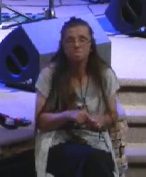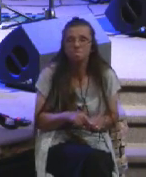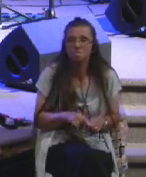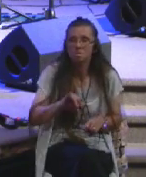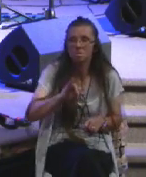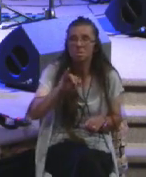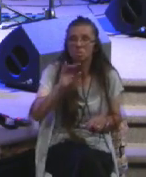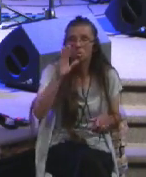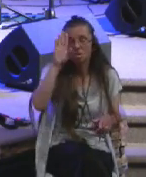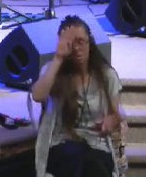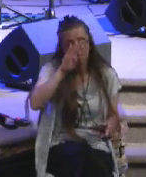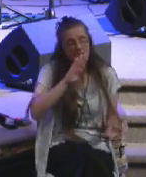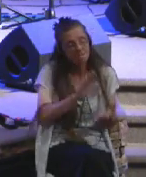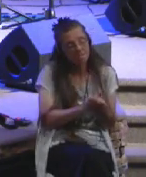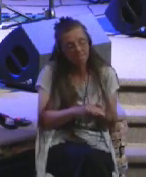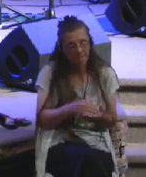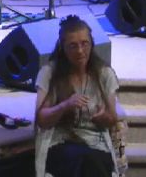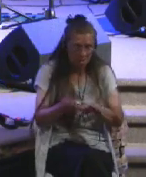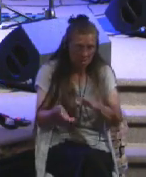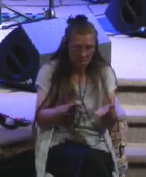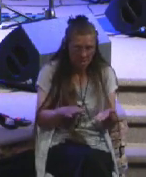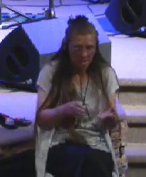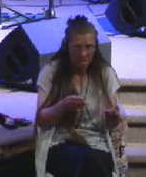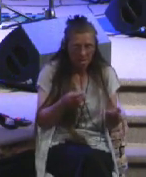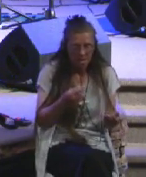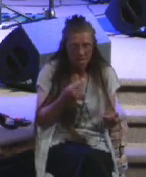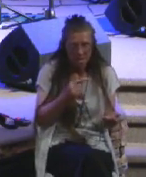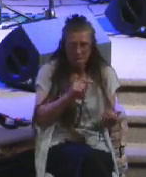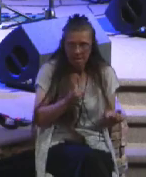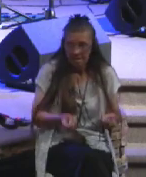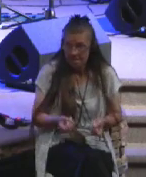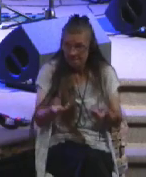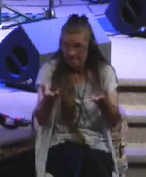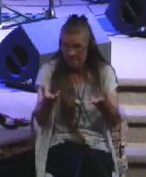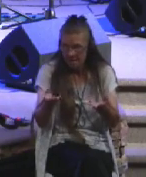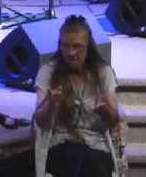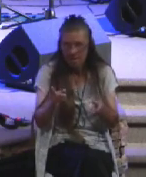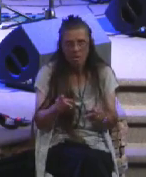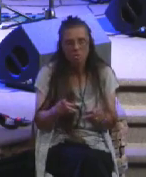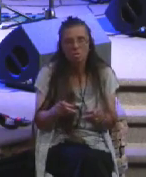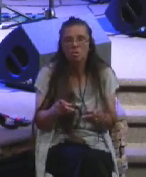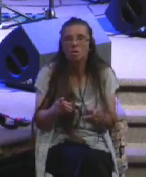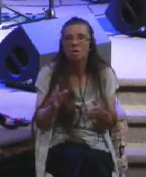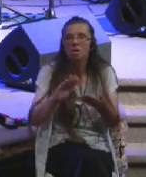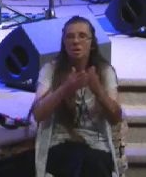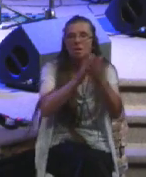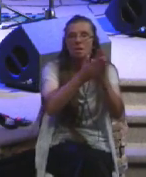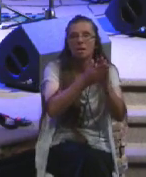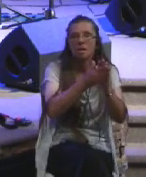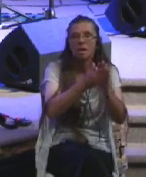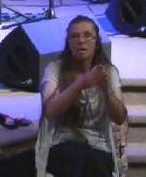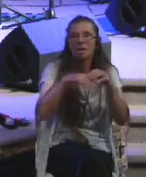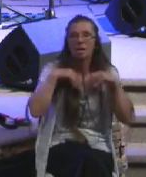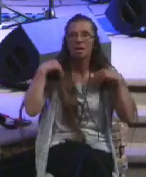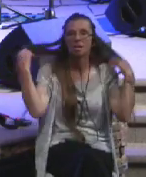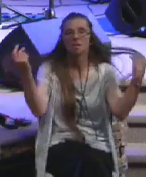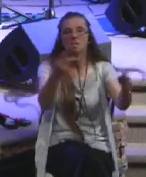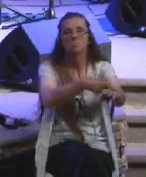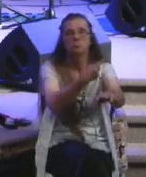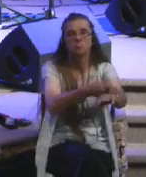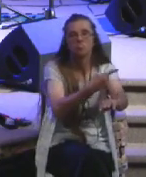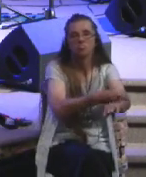And so he decides, he gets invited to go to a local town by the name of Timnah. And at Timnah, they're doing a sheep shearing. So the Bible